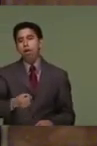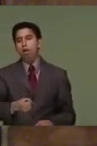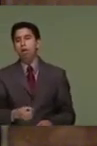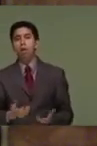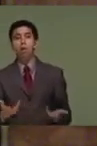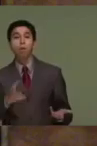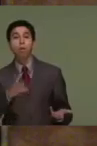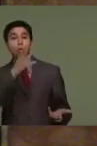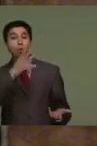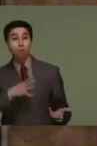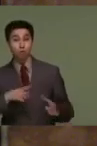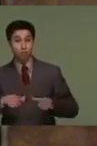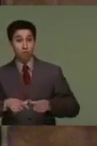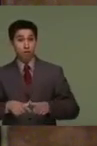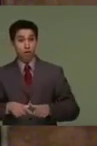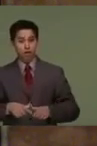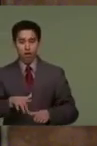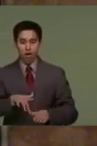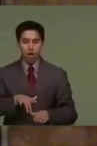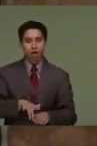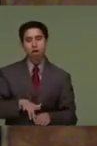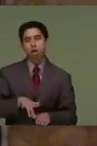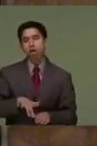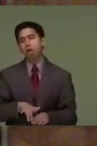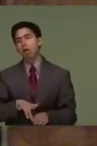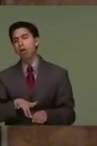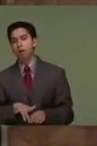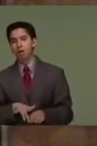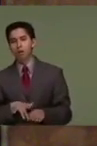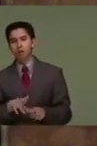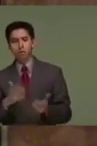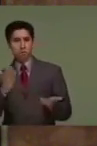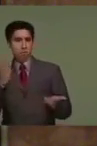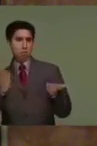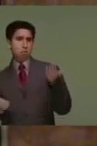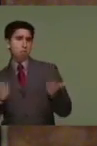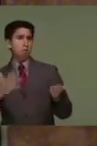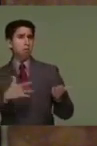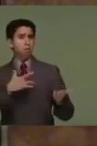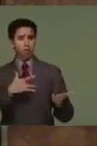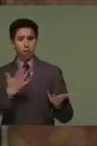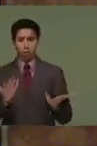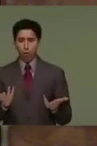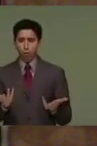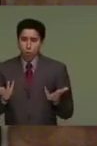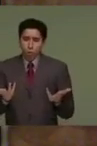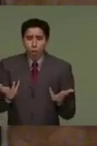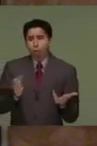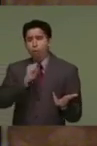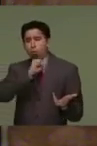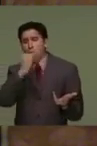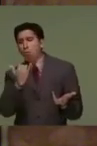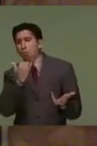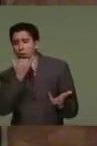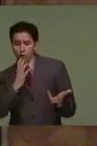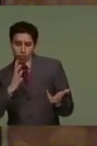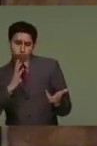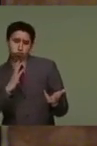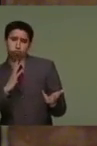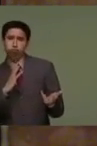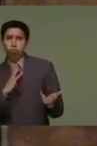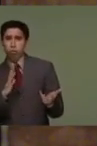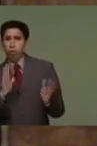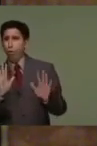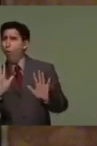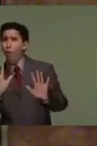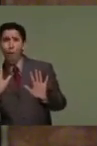something, but you're really nothing. And when you realize that, when you have that Armageddon,